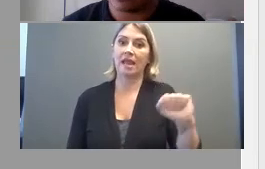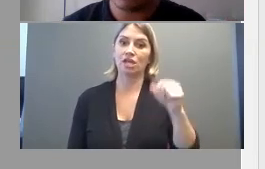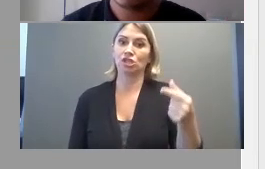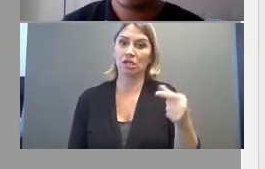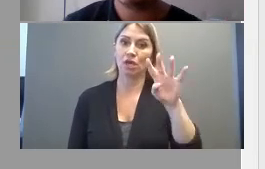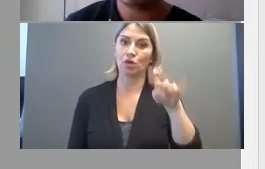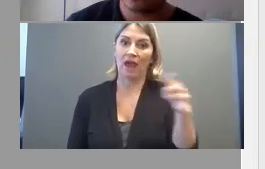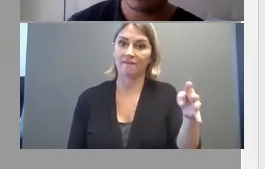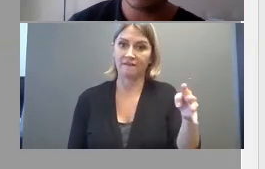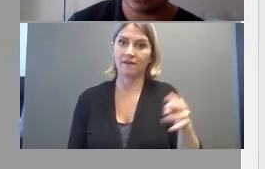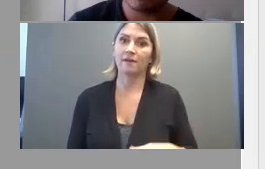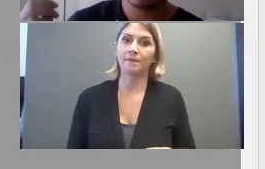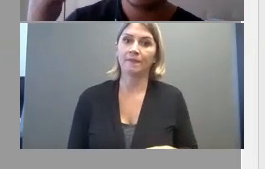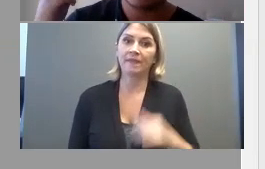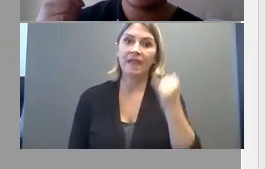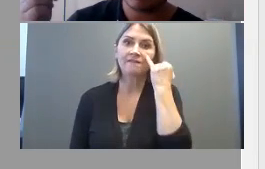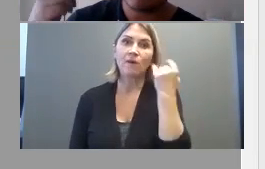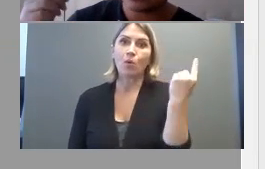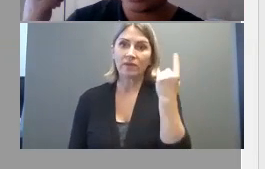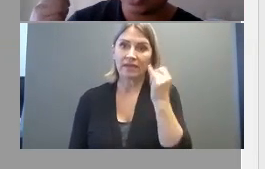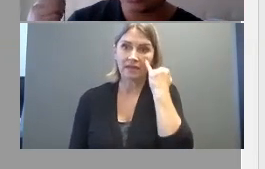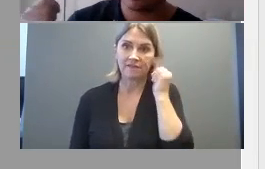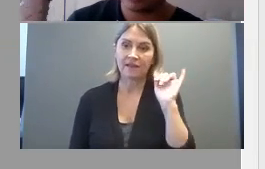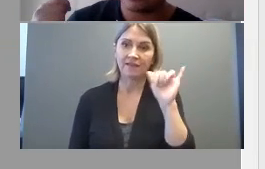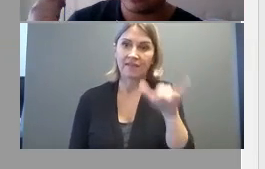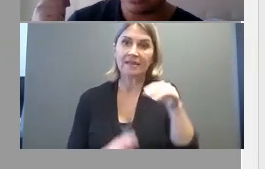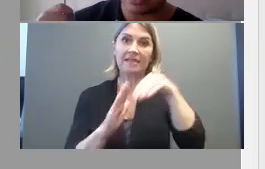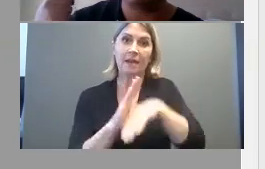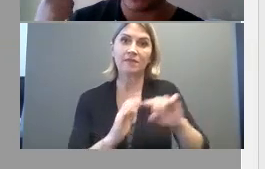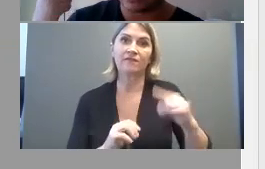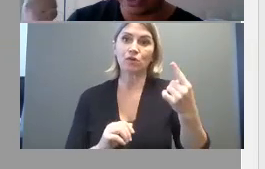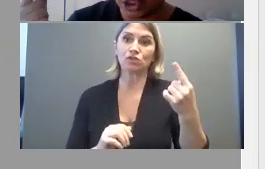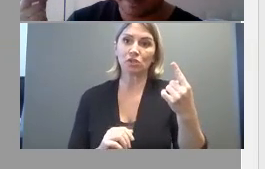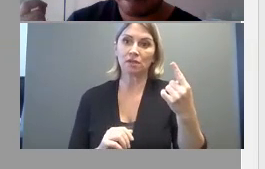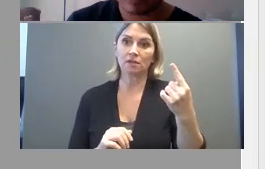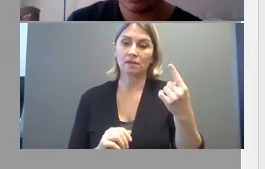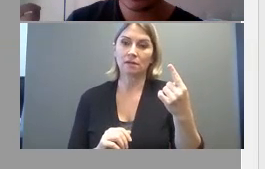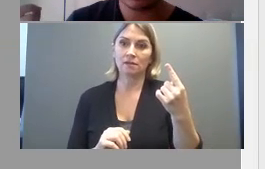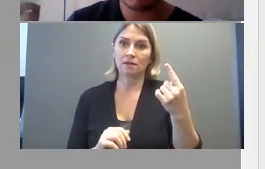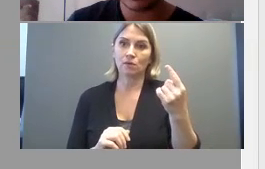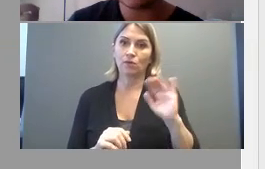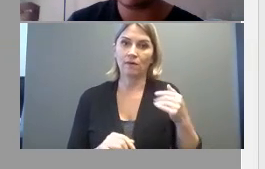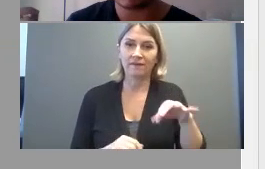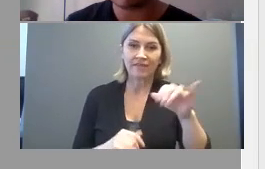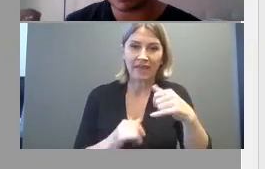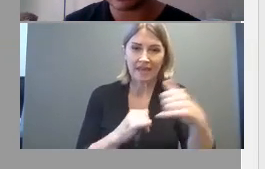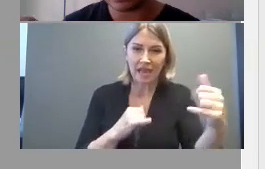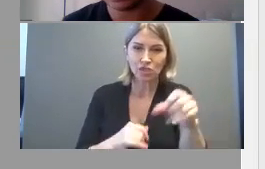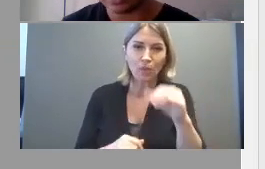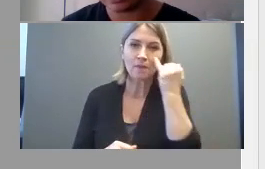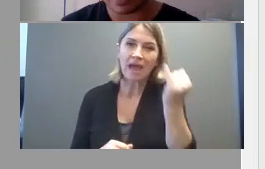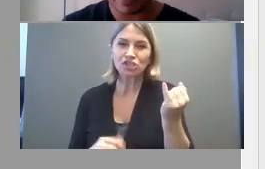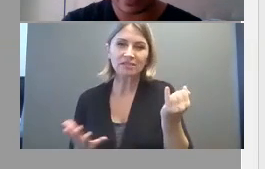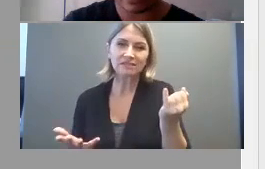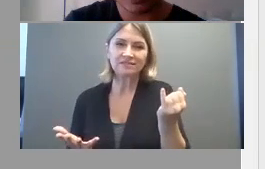has a cycle if and only if its depth first search would reveal a back edge. So imagine what a back